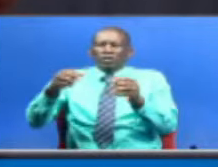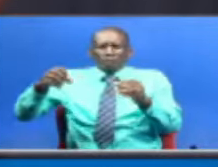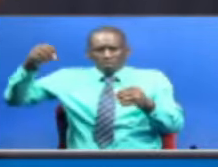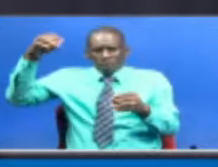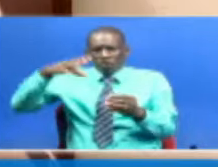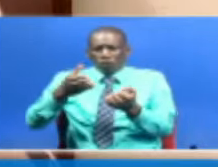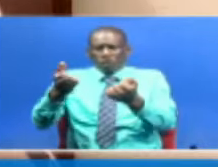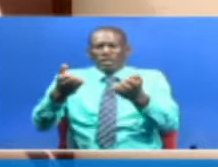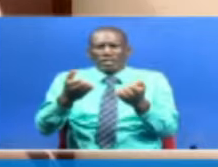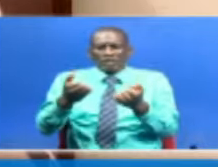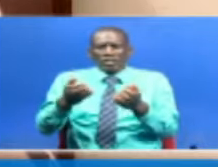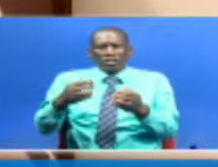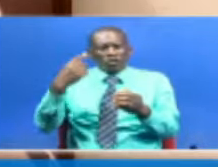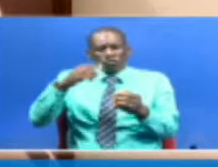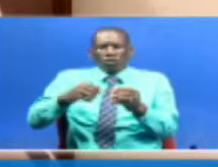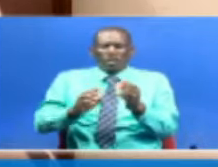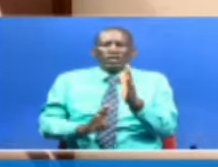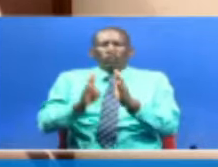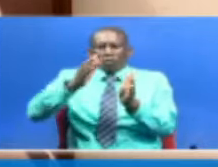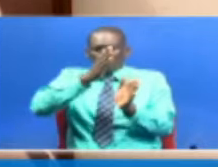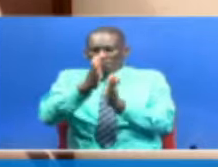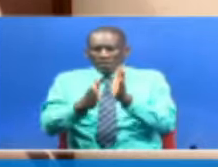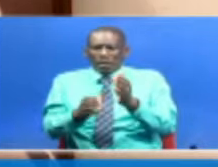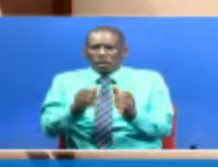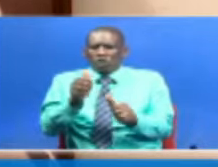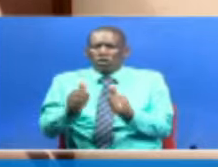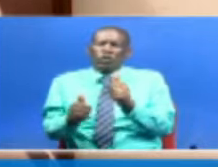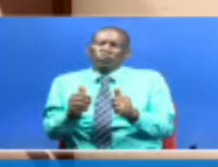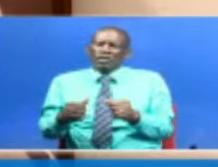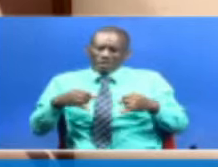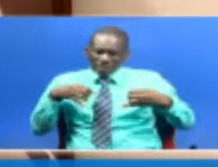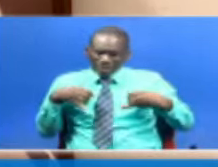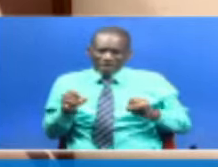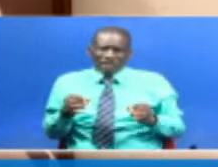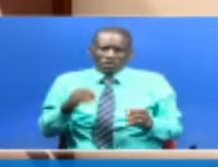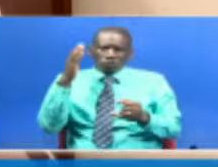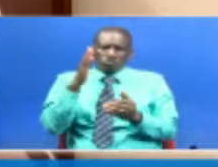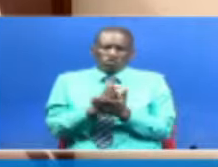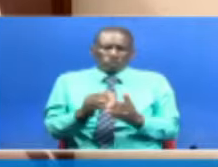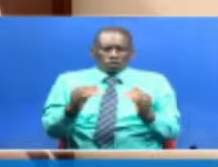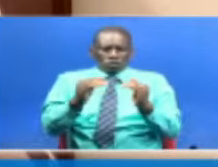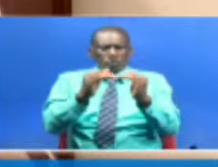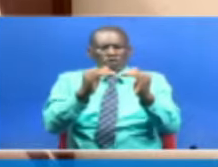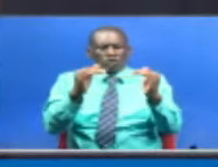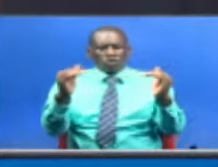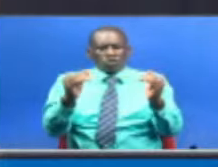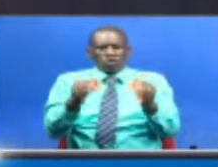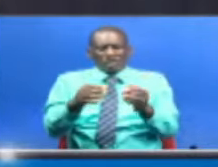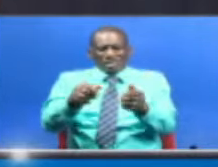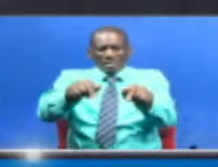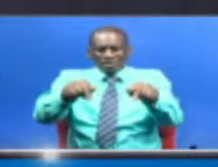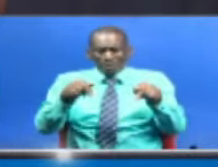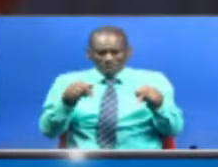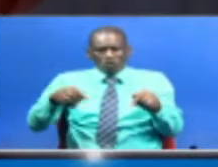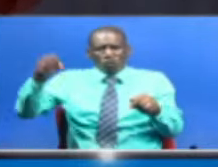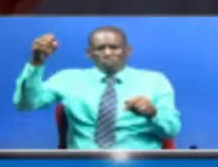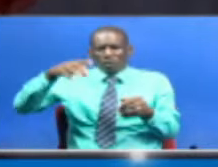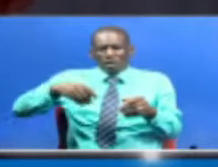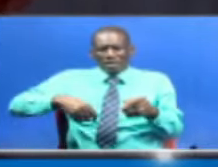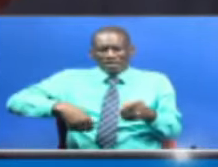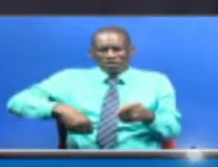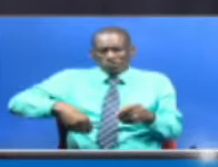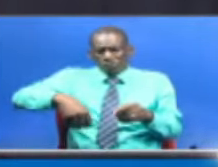least cost power development plan, which seeks to really match the demand, the supply to the